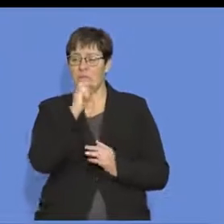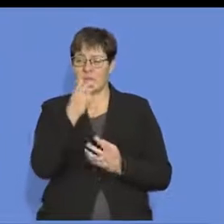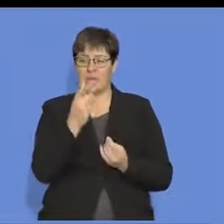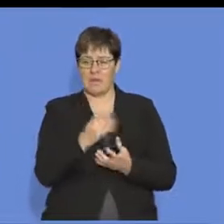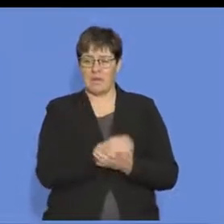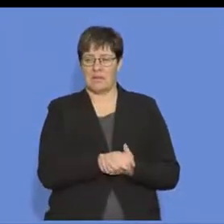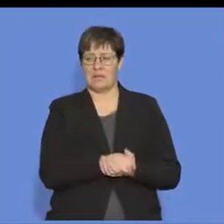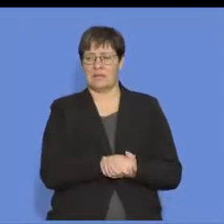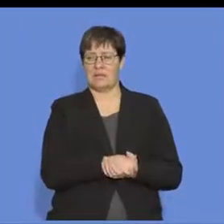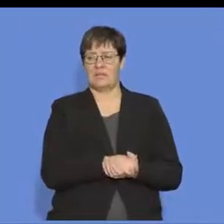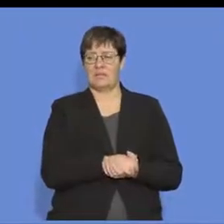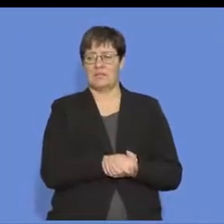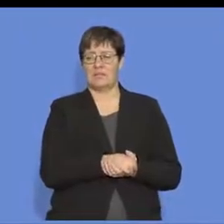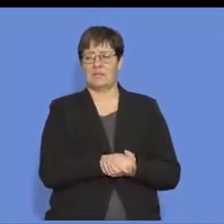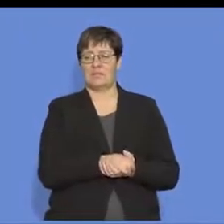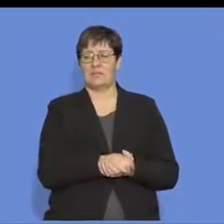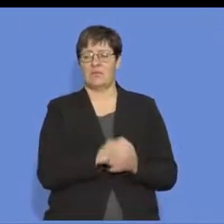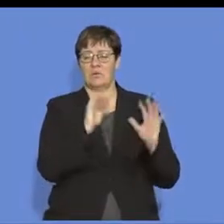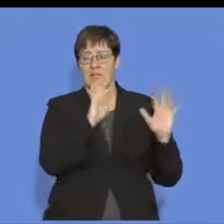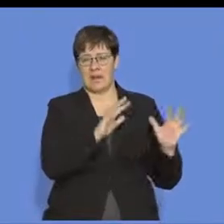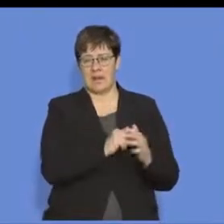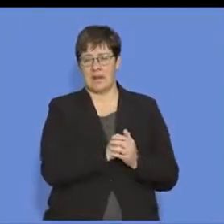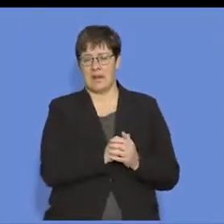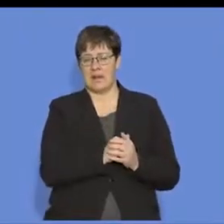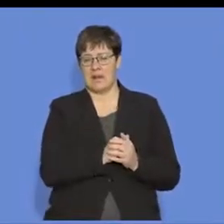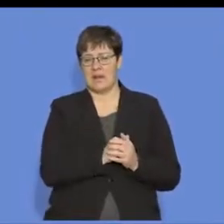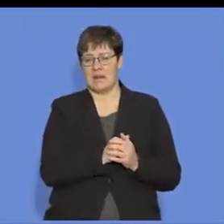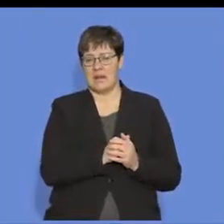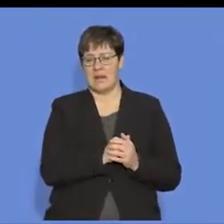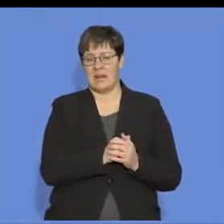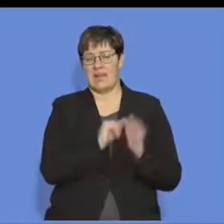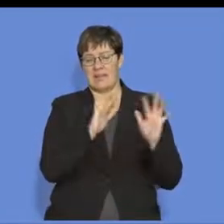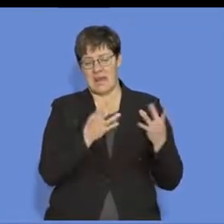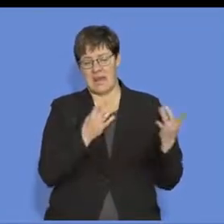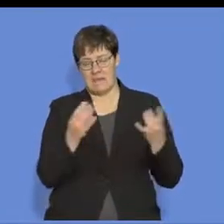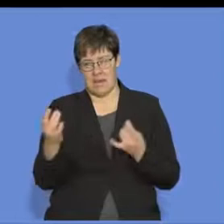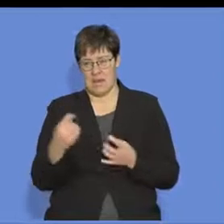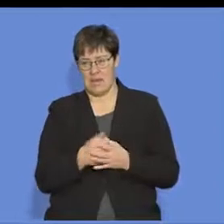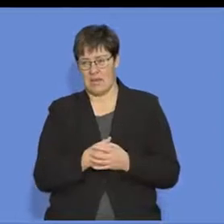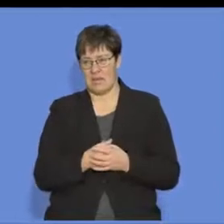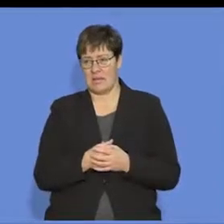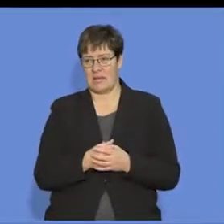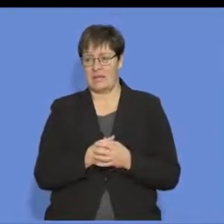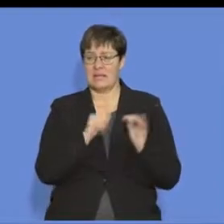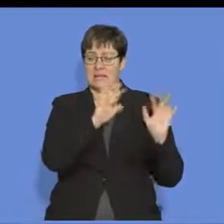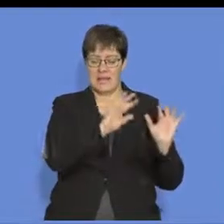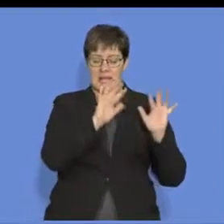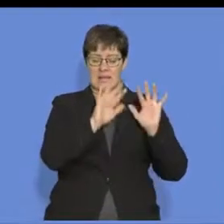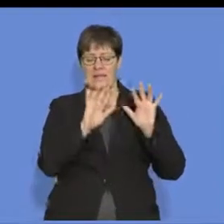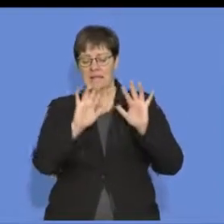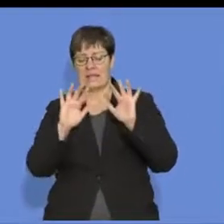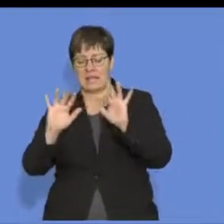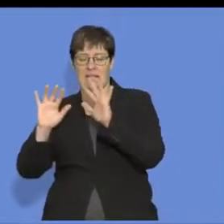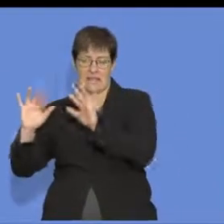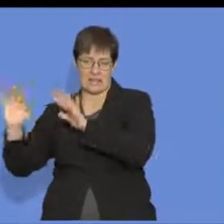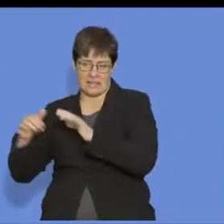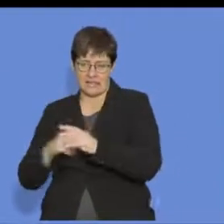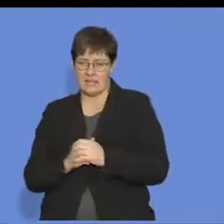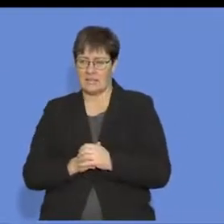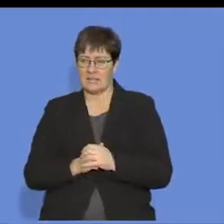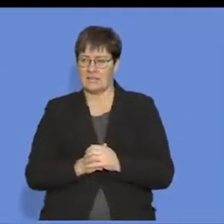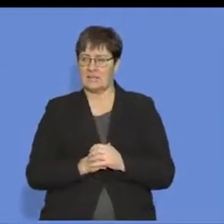And I have to use numbers. So this will represent what? 10, agreed? Because there's 10 numbers, and this will represent 10,